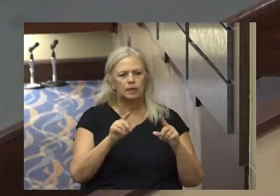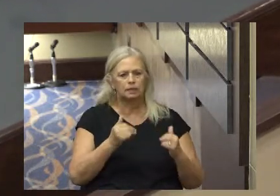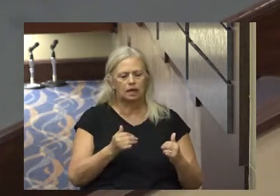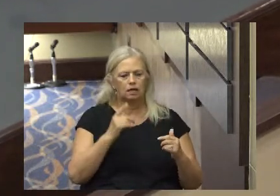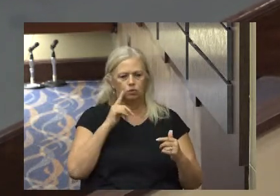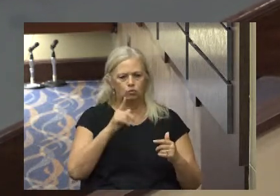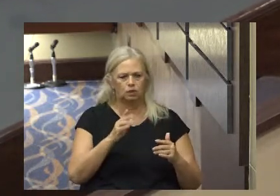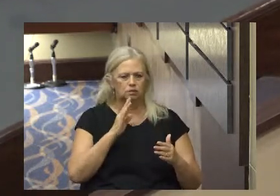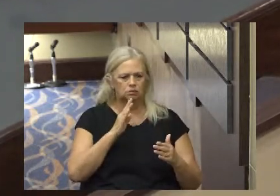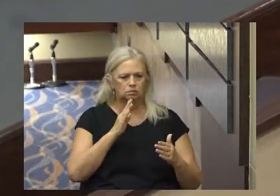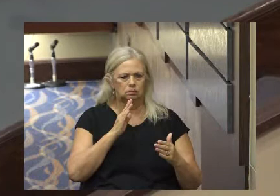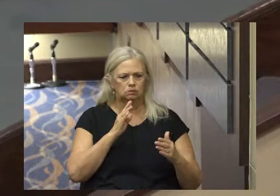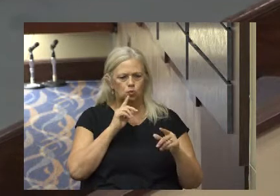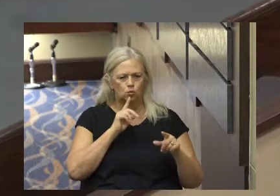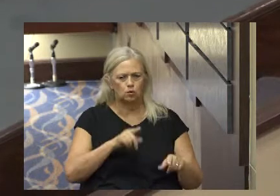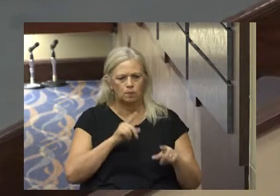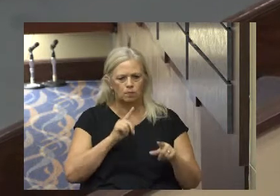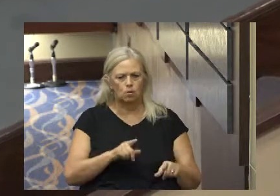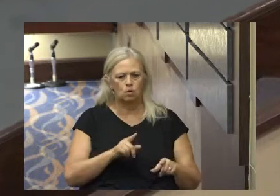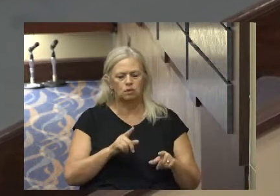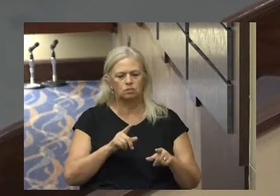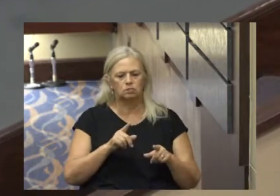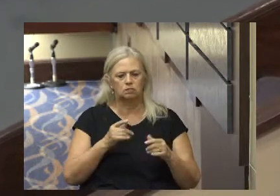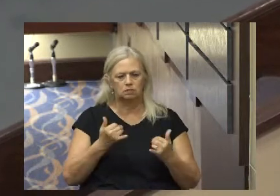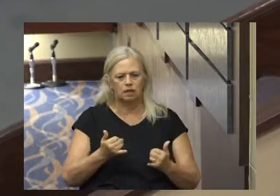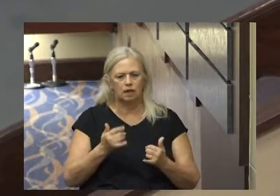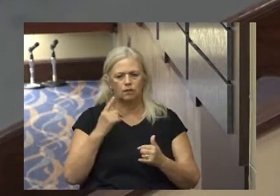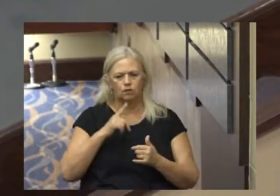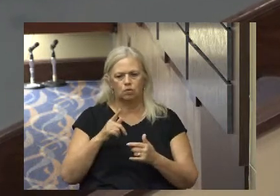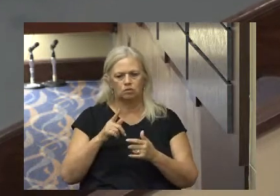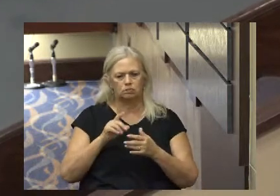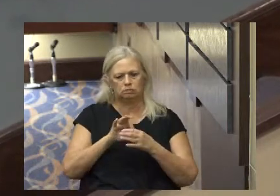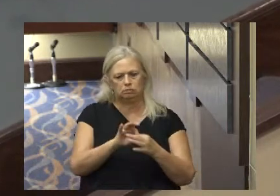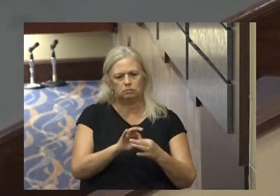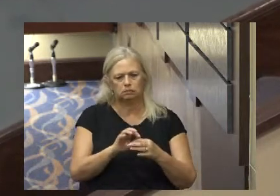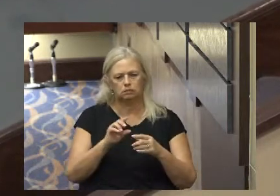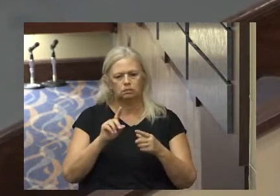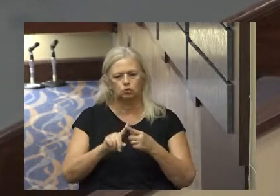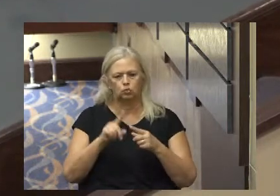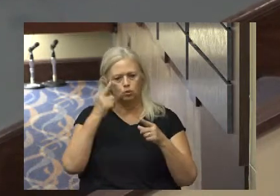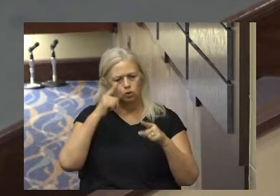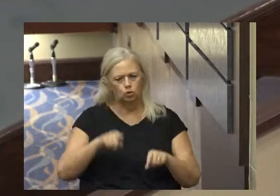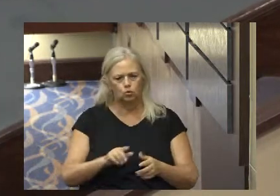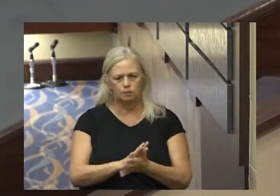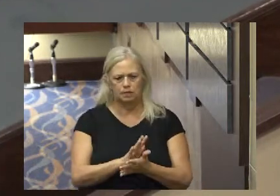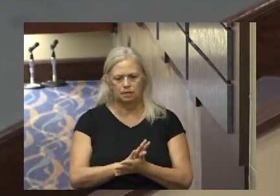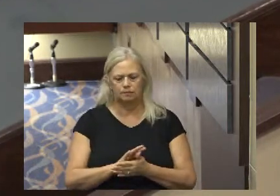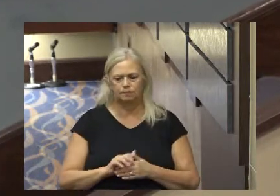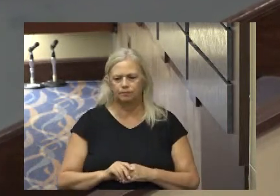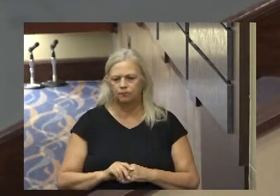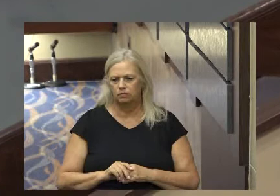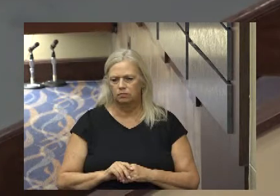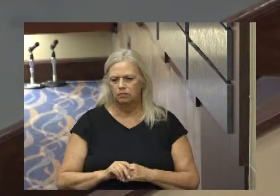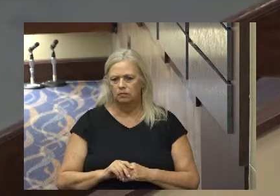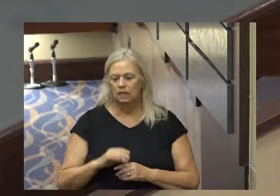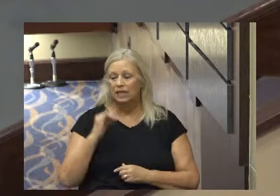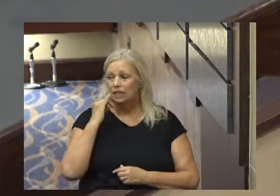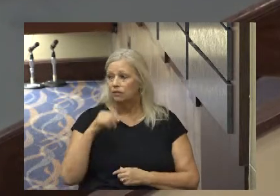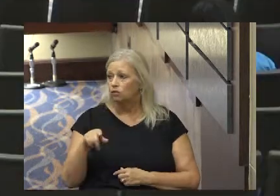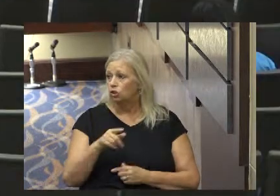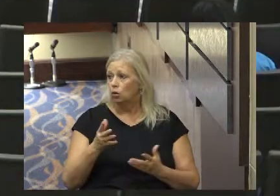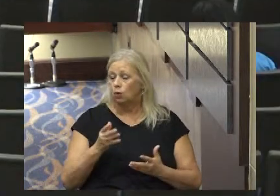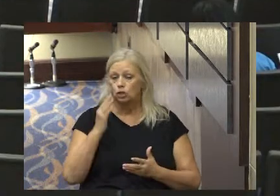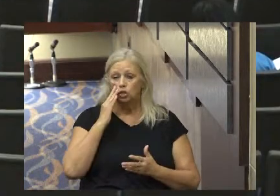and reporting per the terms of the agreement. Okay, thank you. You're very Thank you welcome. so much. Thank you. If you want to know anything about First